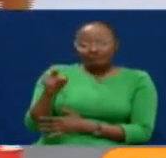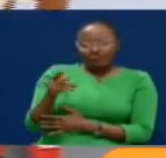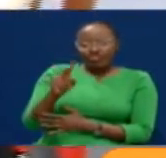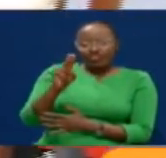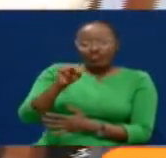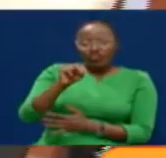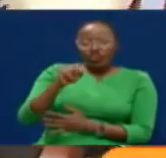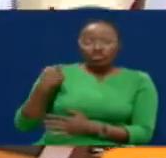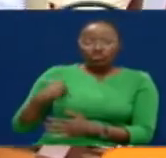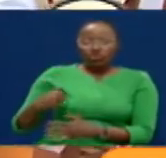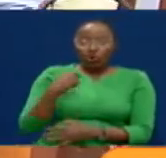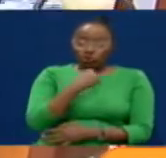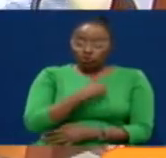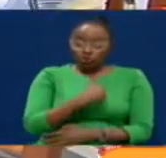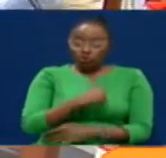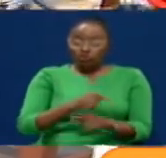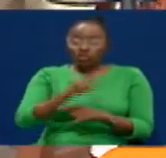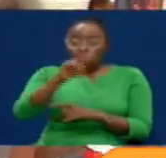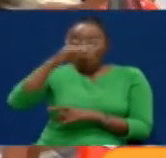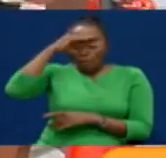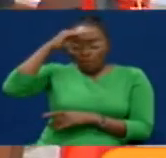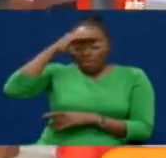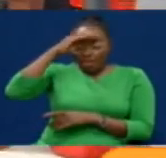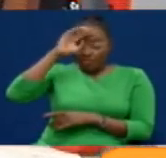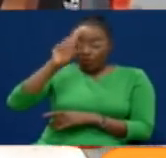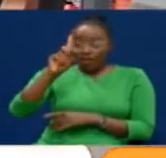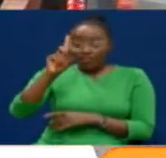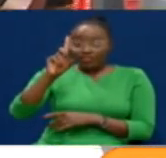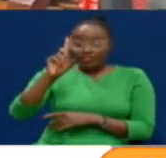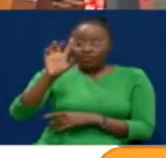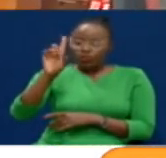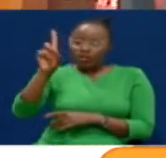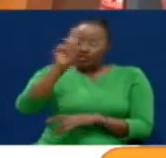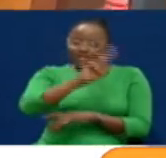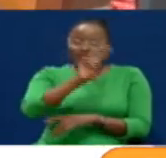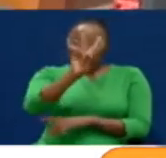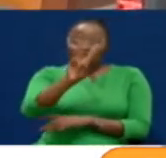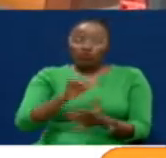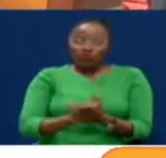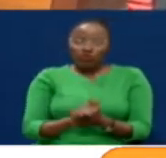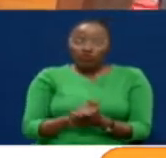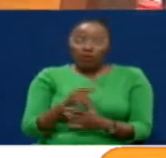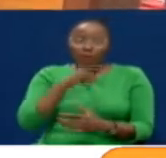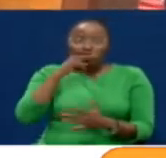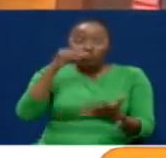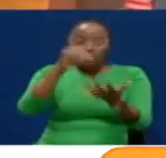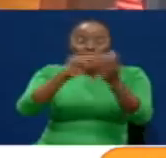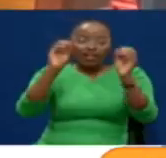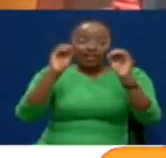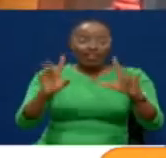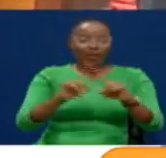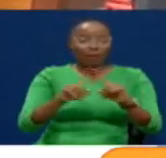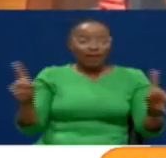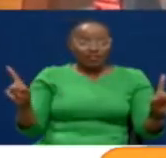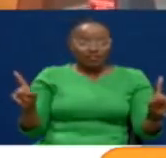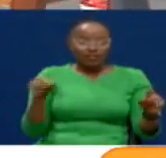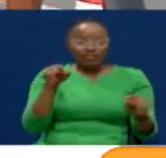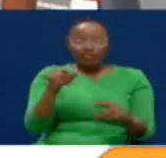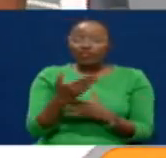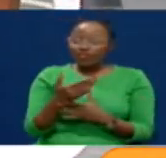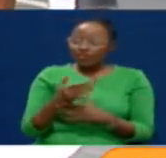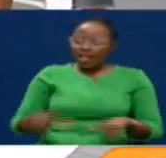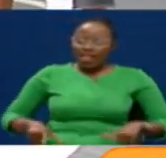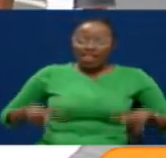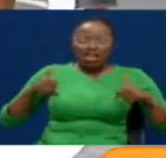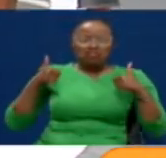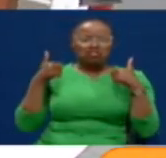than two beers a day. Two beers a day. Getting married. I won't mention that again. But he's lived a full life. I